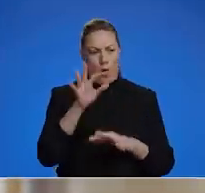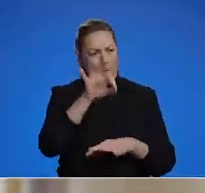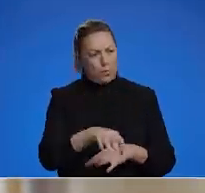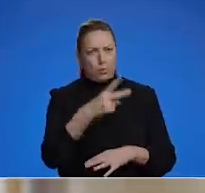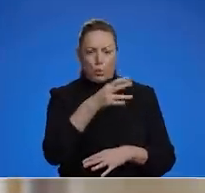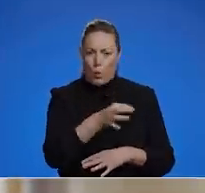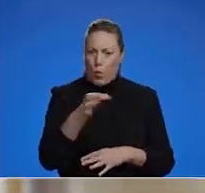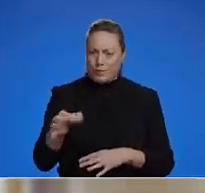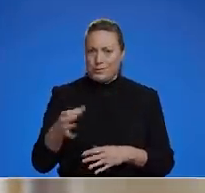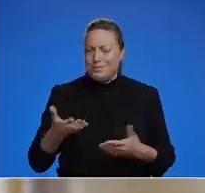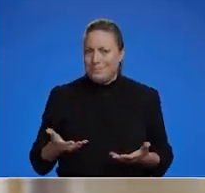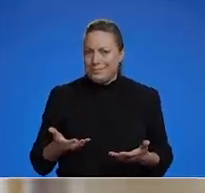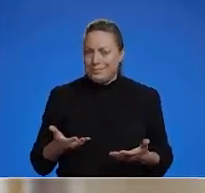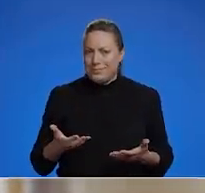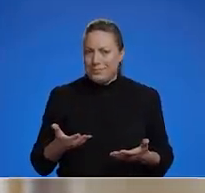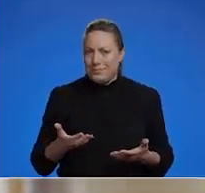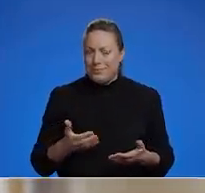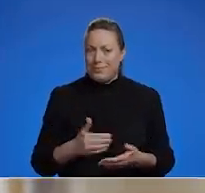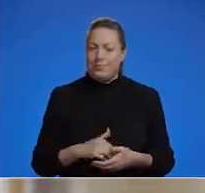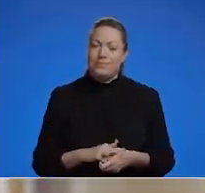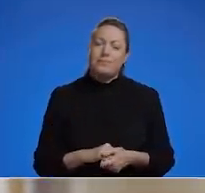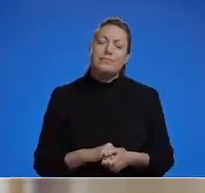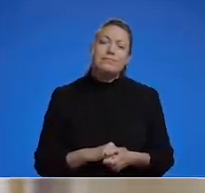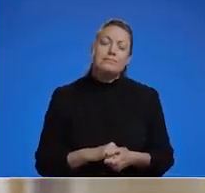widow putting a few bob in a collection box.